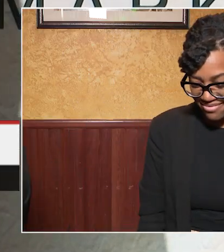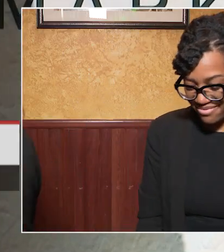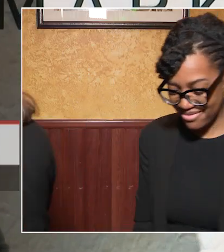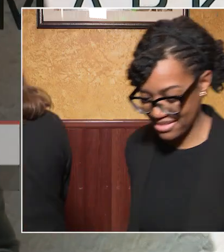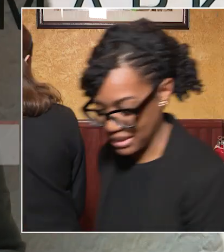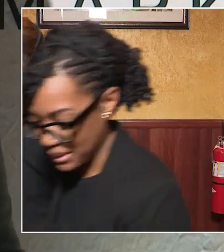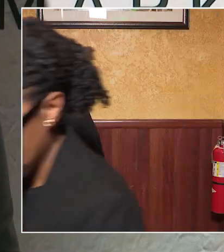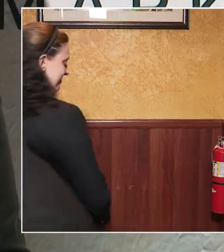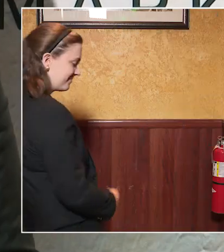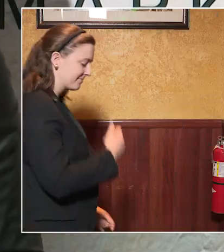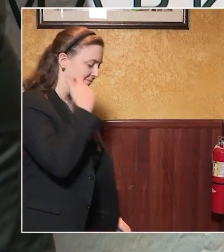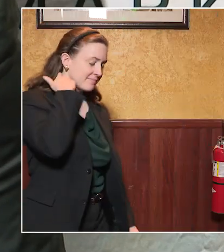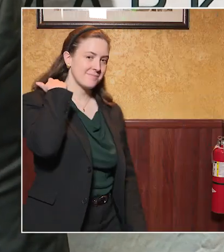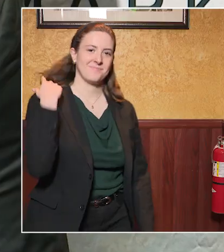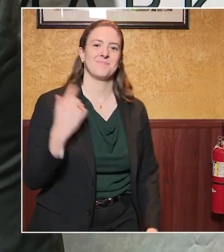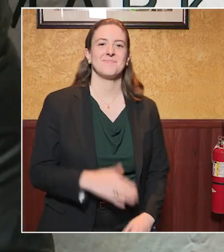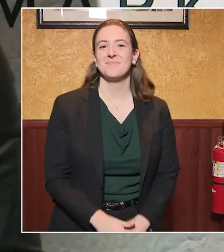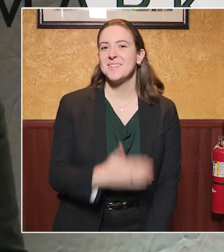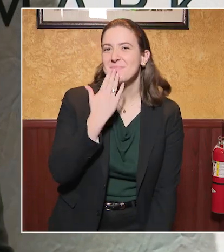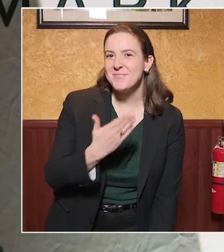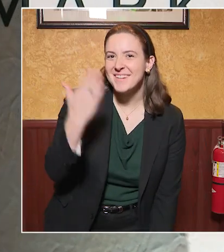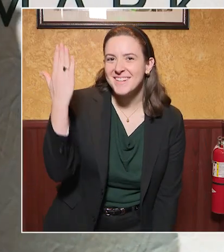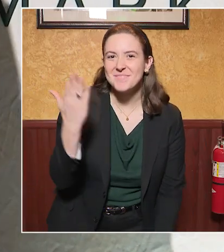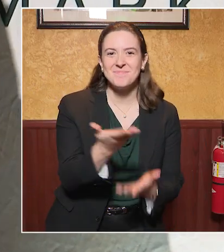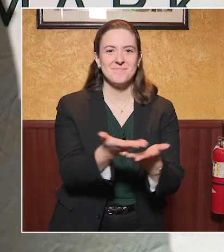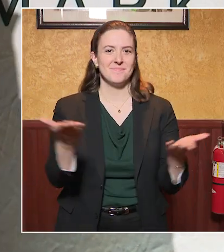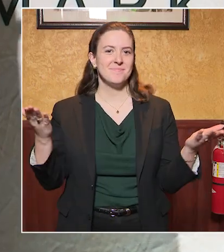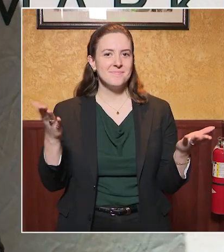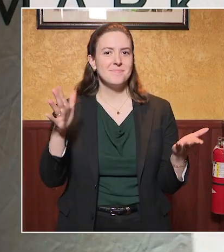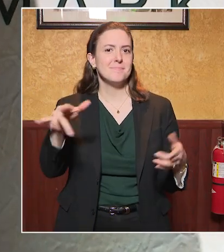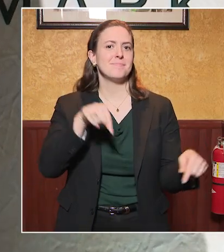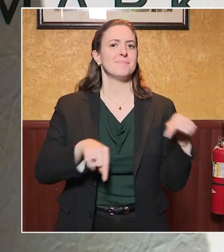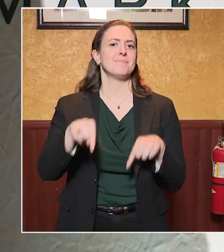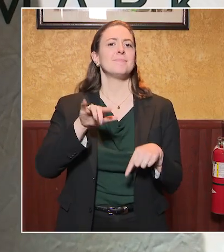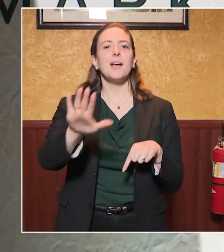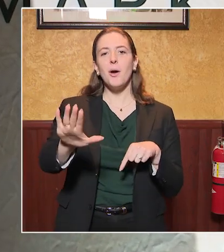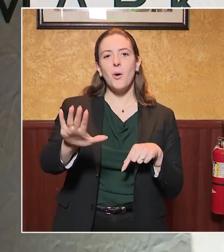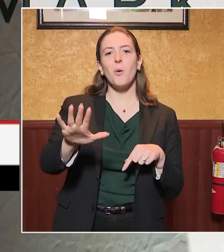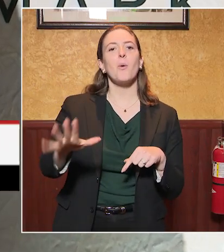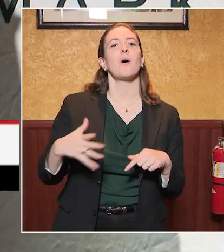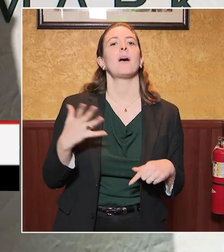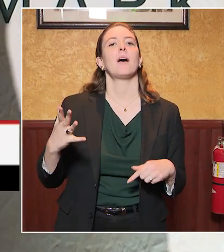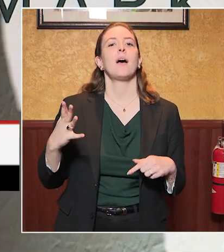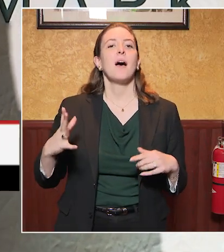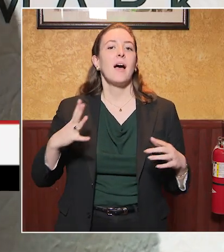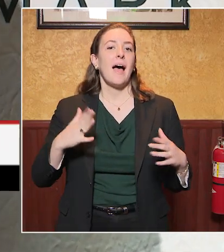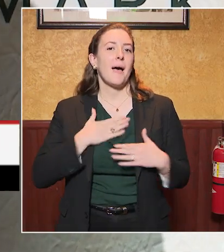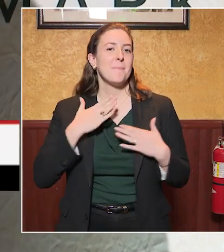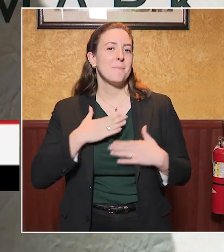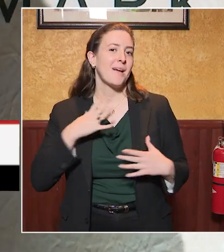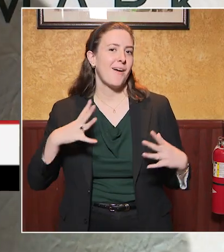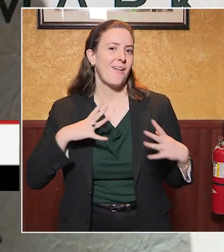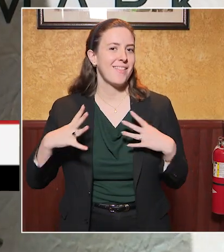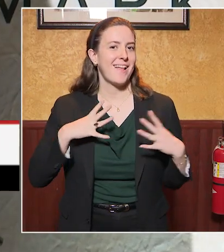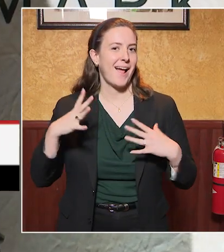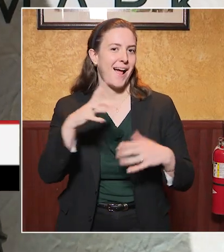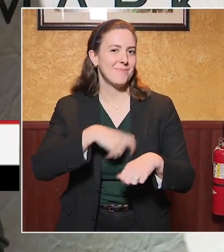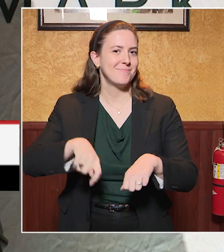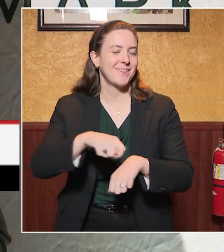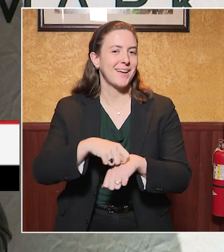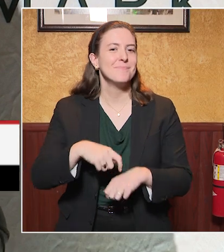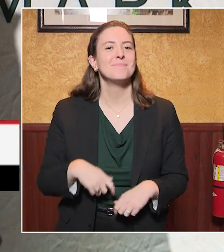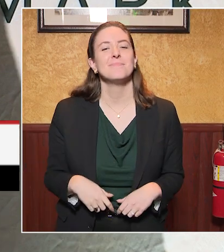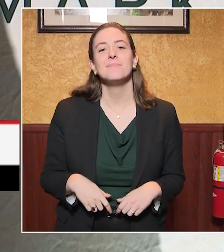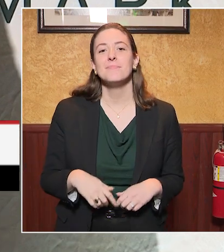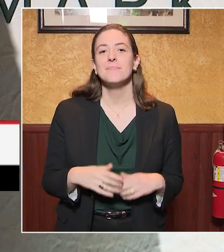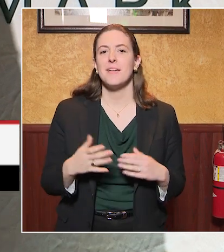Good morning, everyone. Good morning. Next, I'm going to run that back. Season's greetings, everyone. Because it feels like